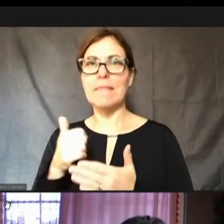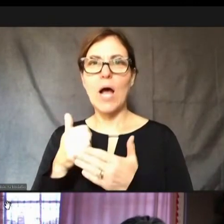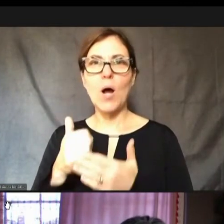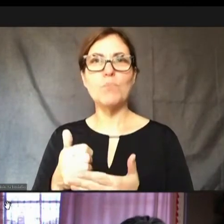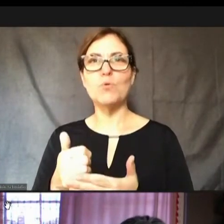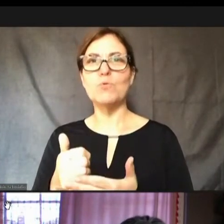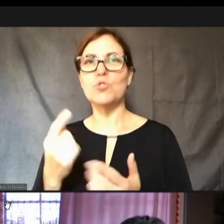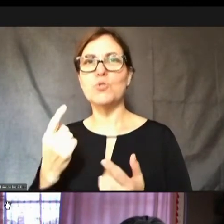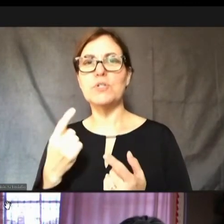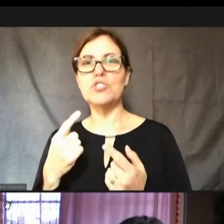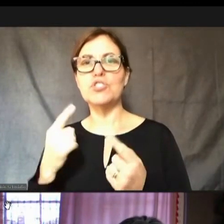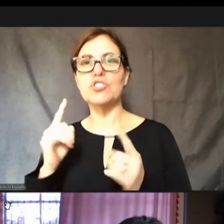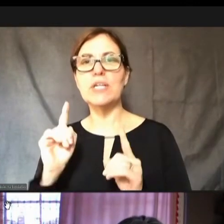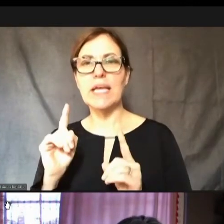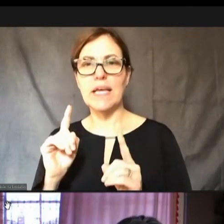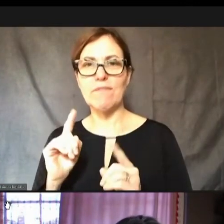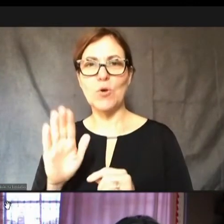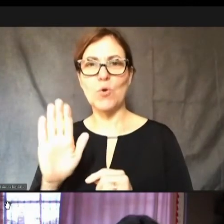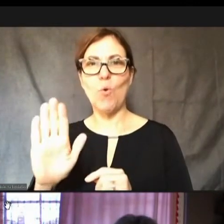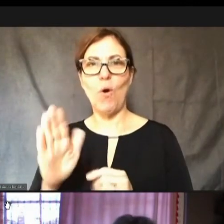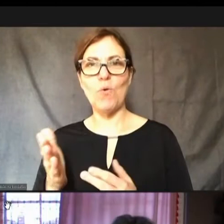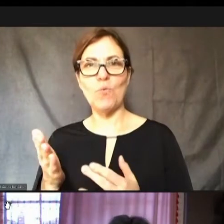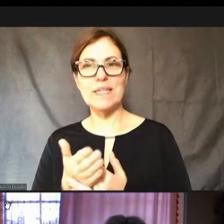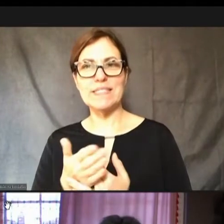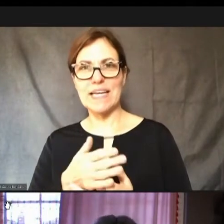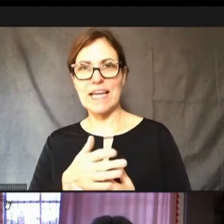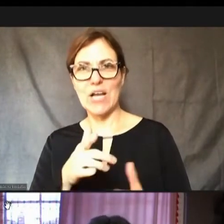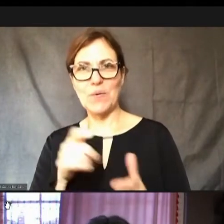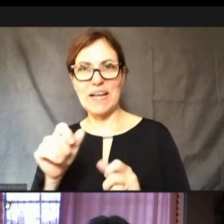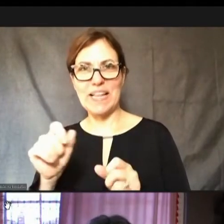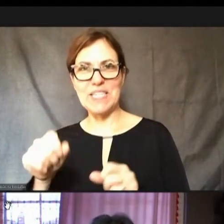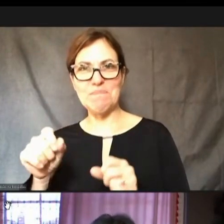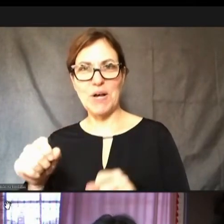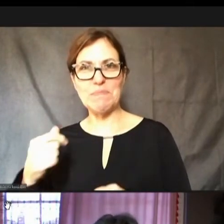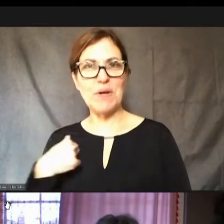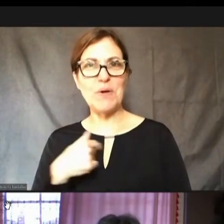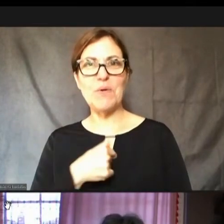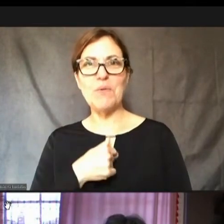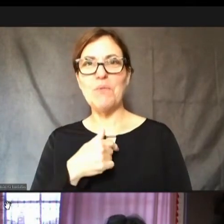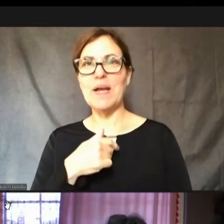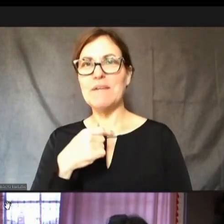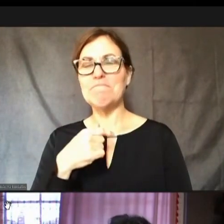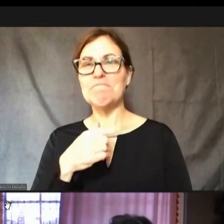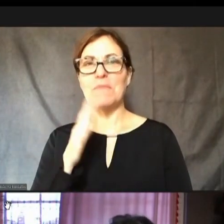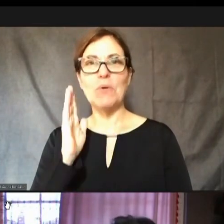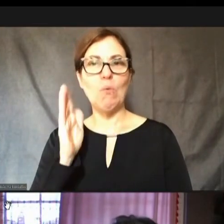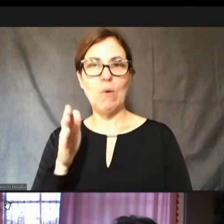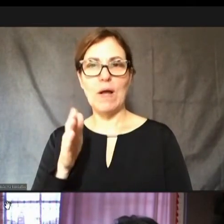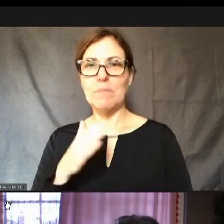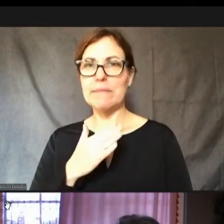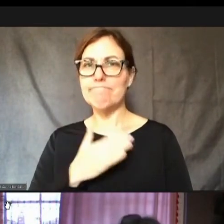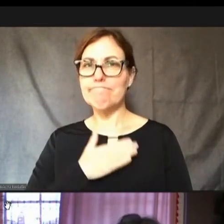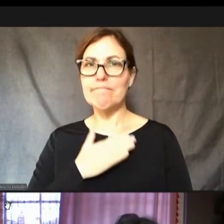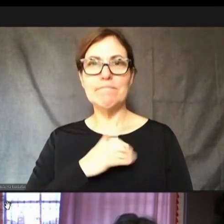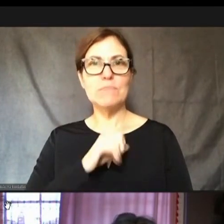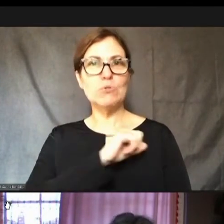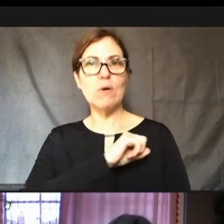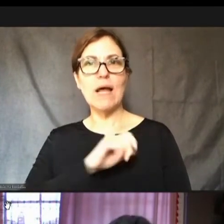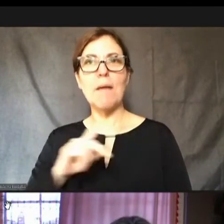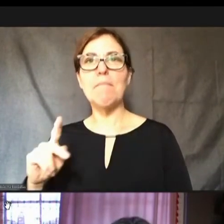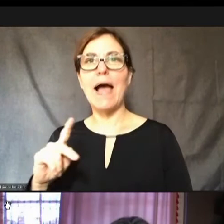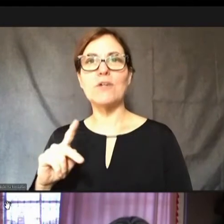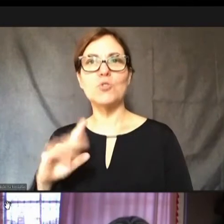quickly as possible. We will be pleased to come back to council and do a comprehensive update